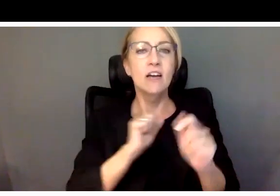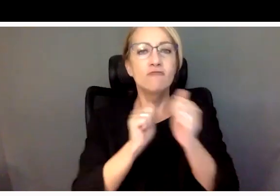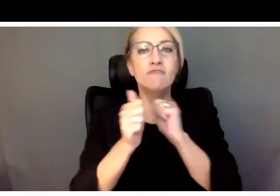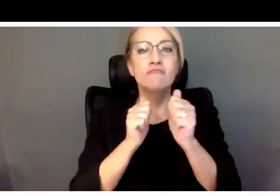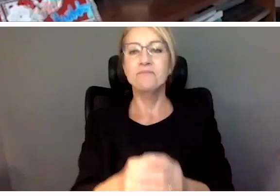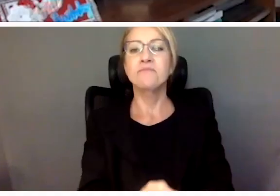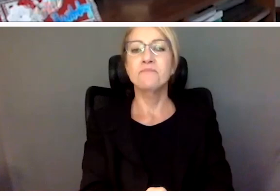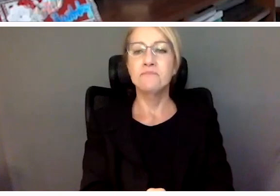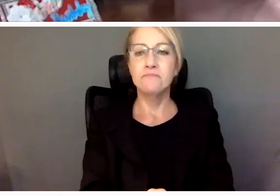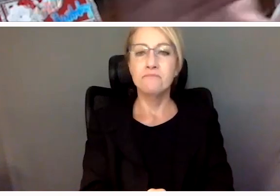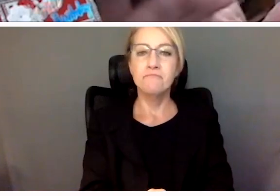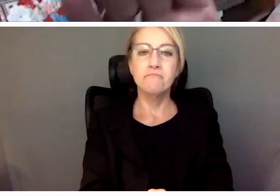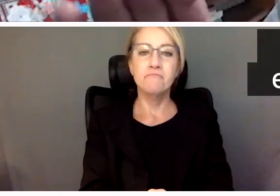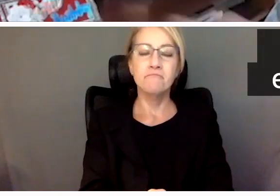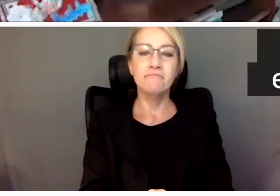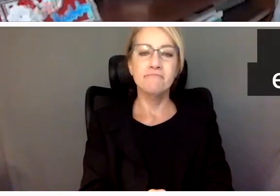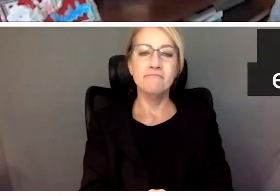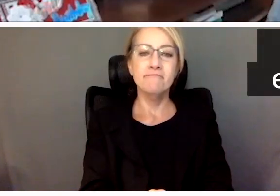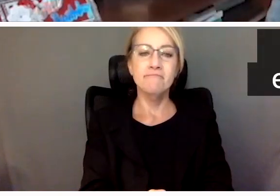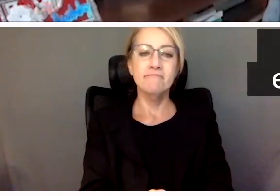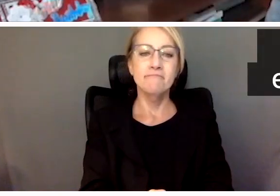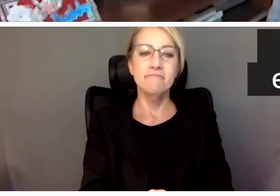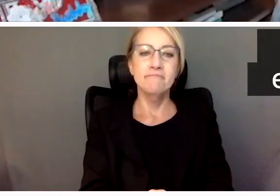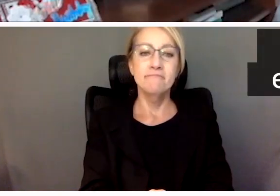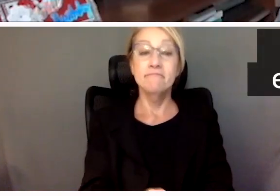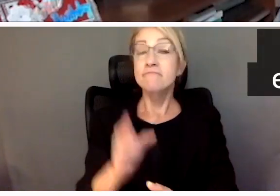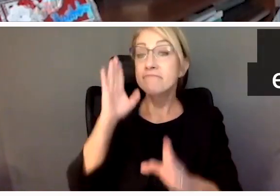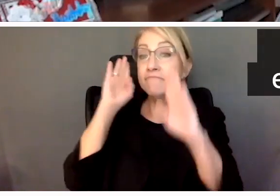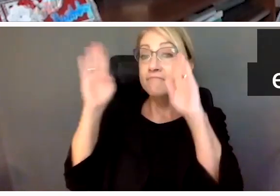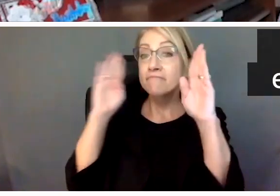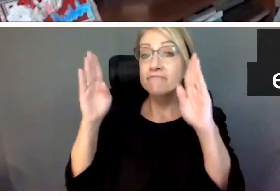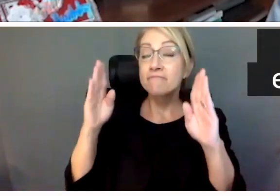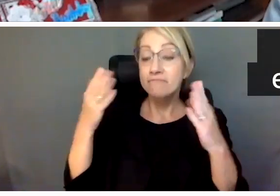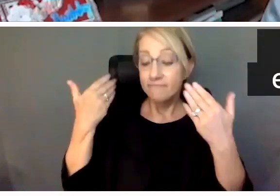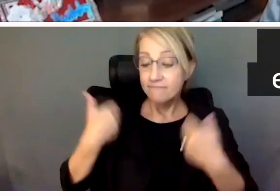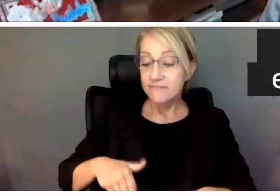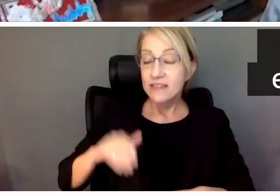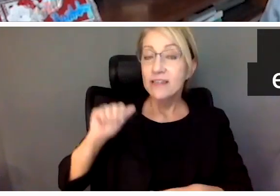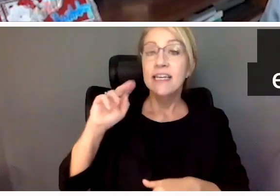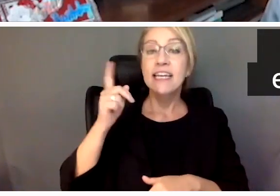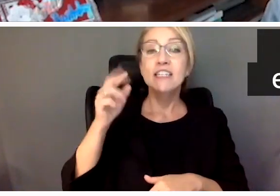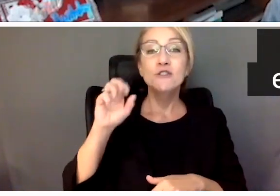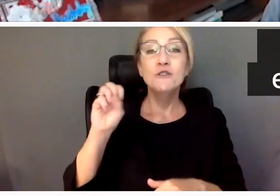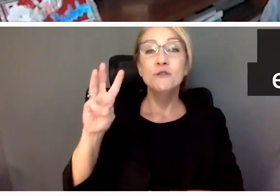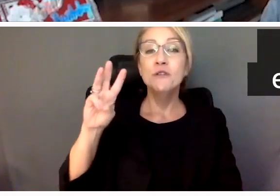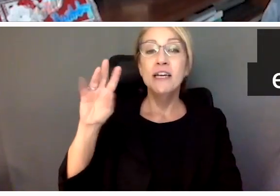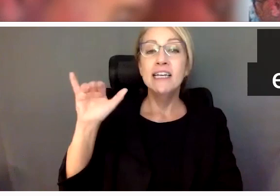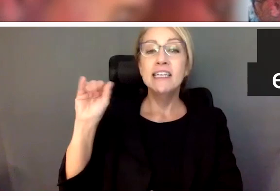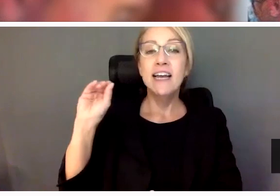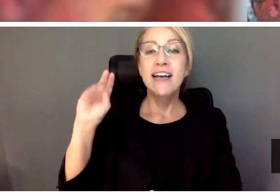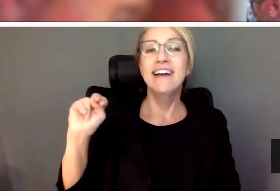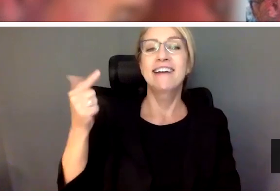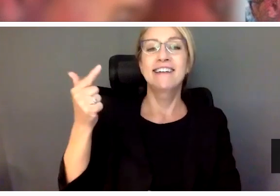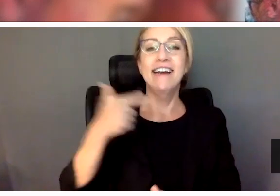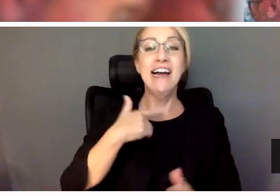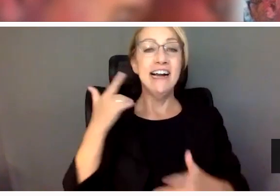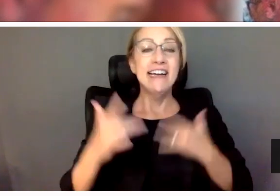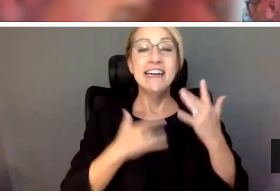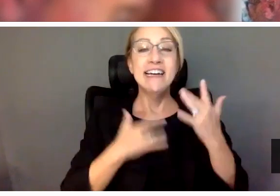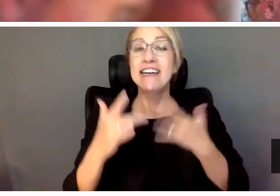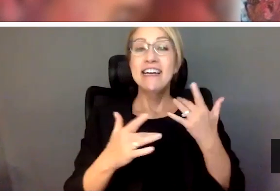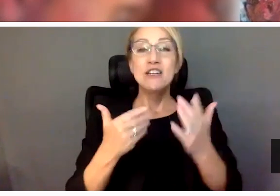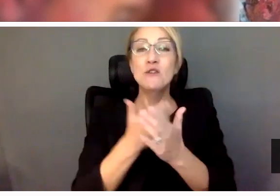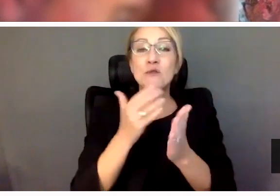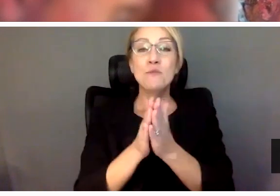Olympics. Hello, I'm Andrew Young, and I'm excited about the new book, Just Like